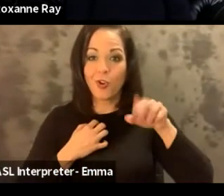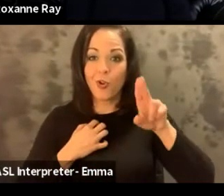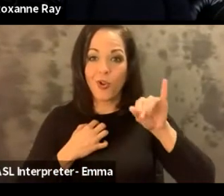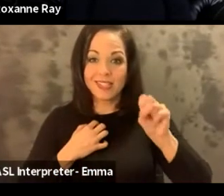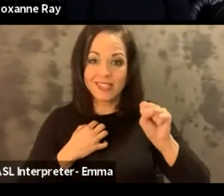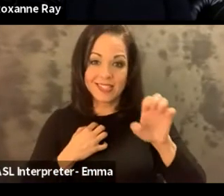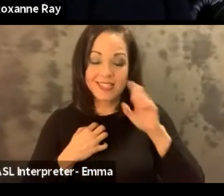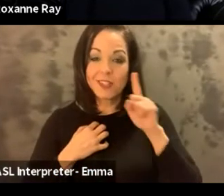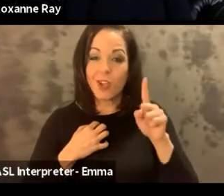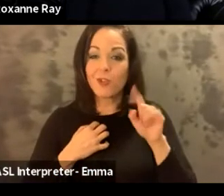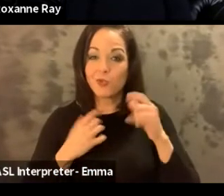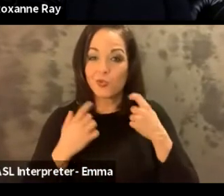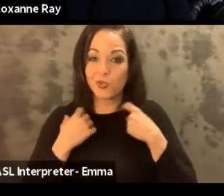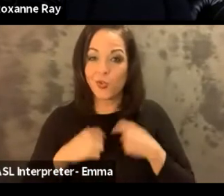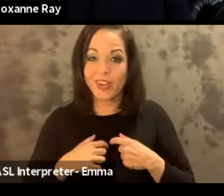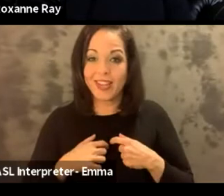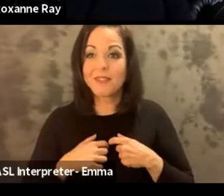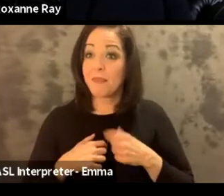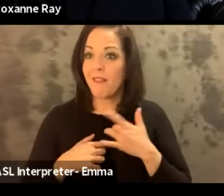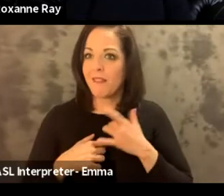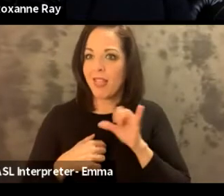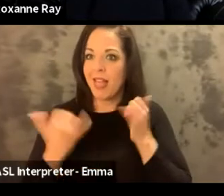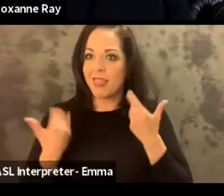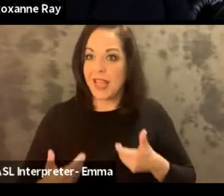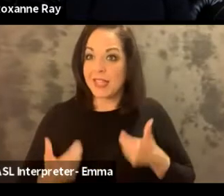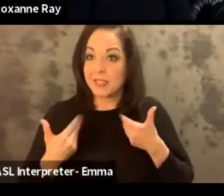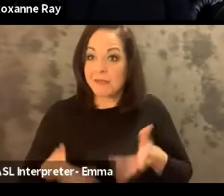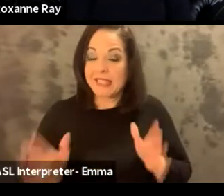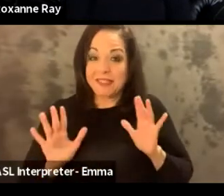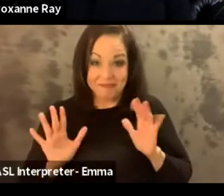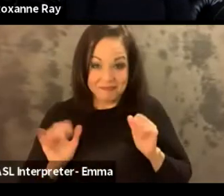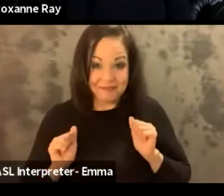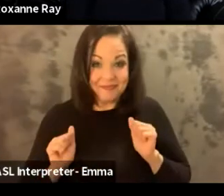Yeah, I feel like that's me.